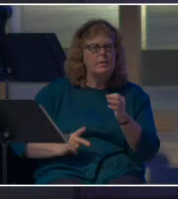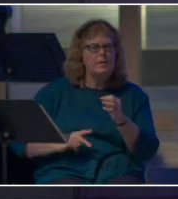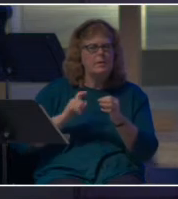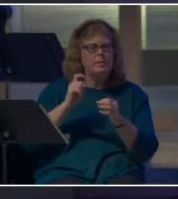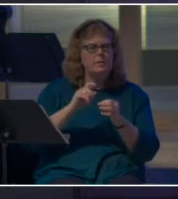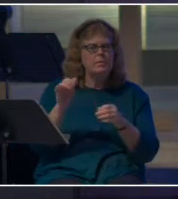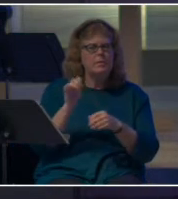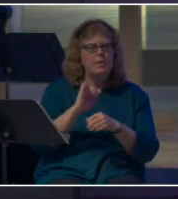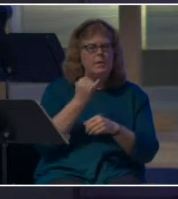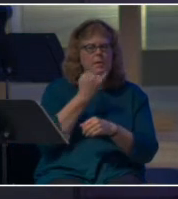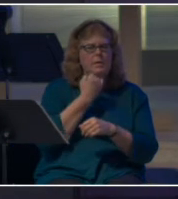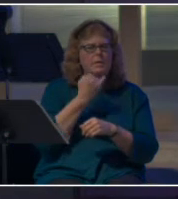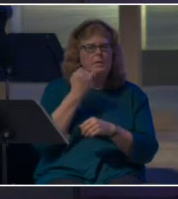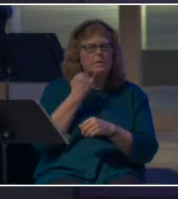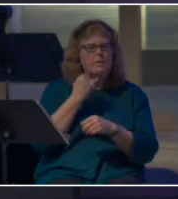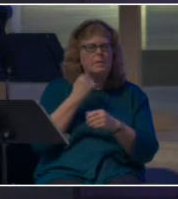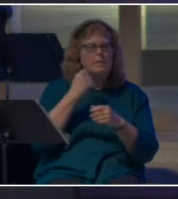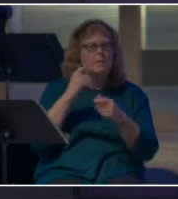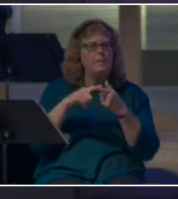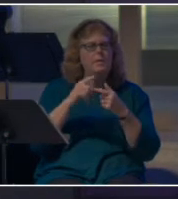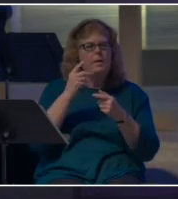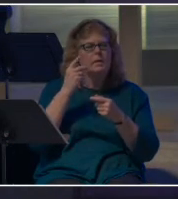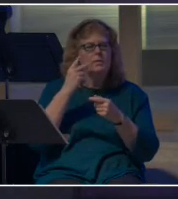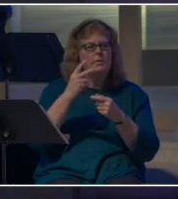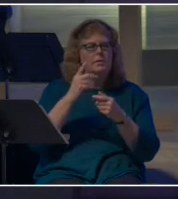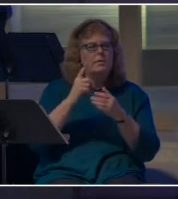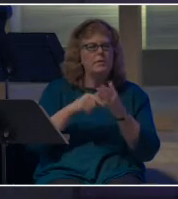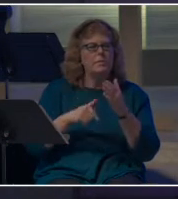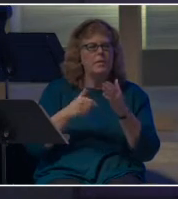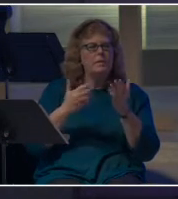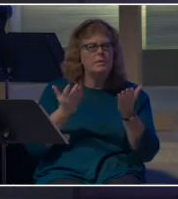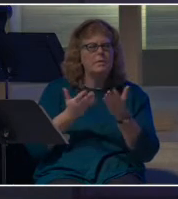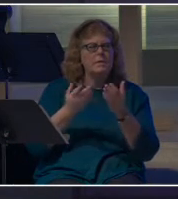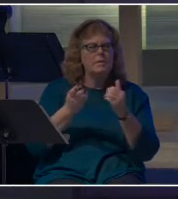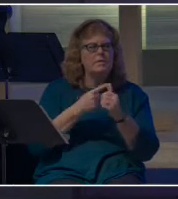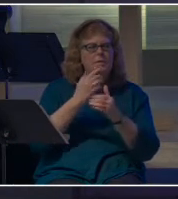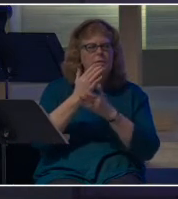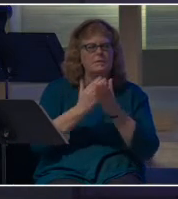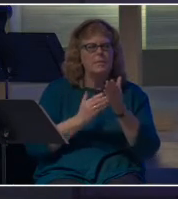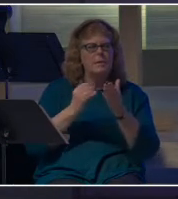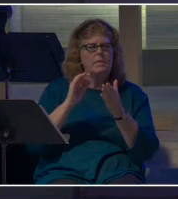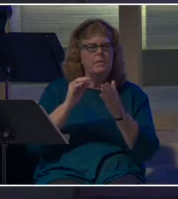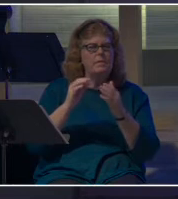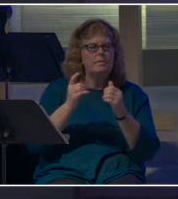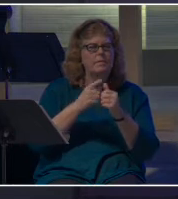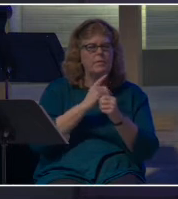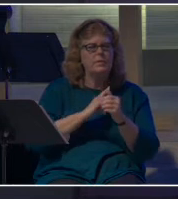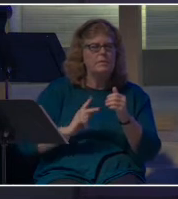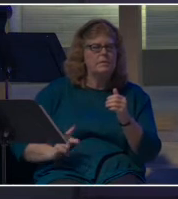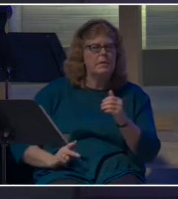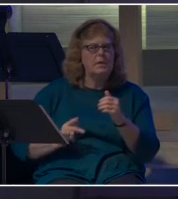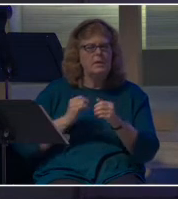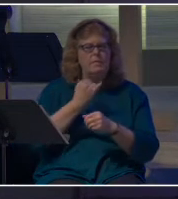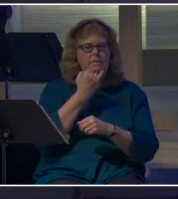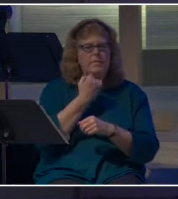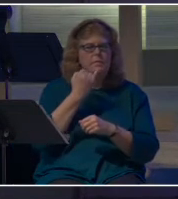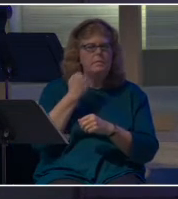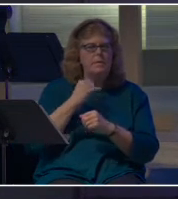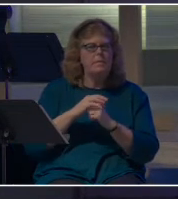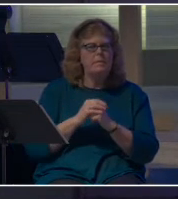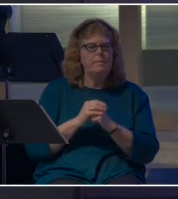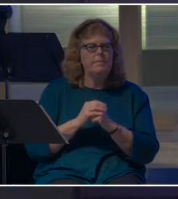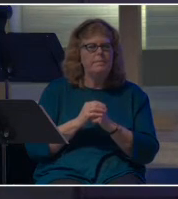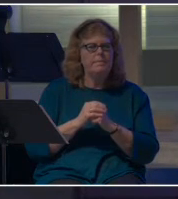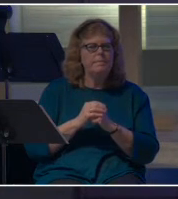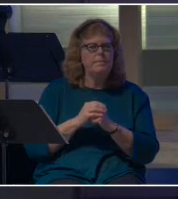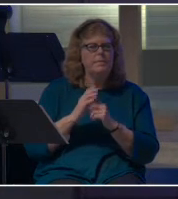like in Israel, and then to see what we have in the initial phases of the first king of Israel. So